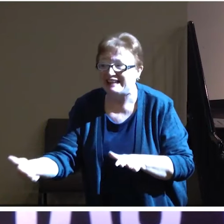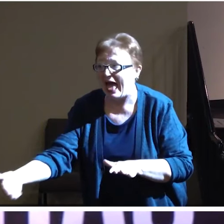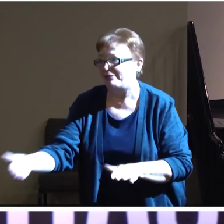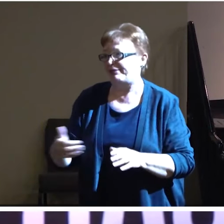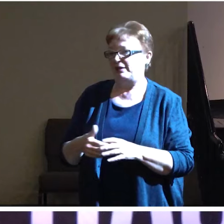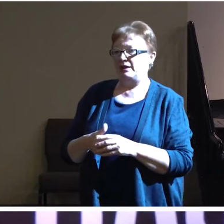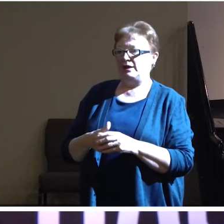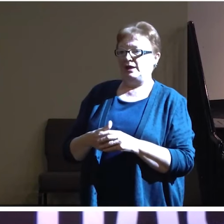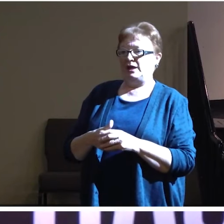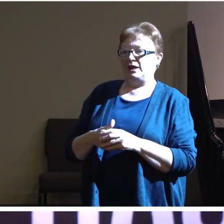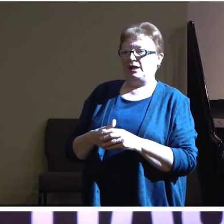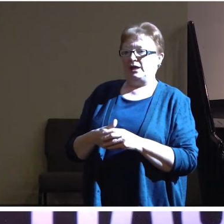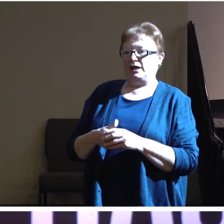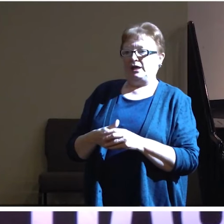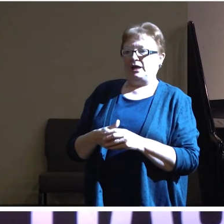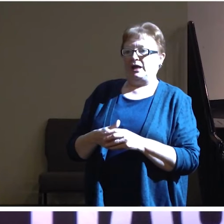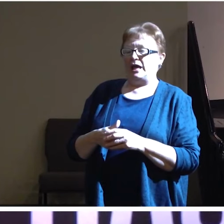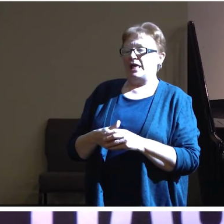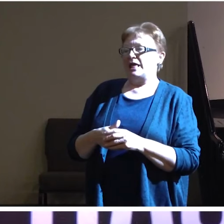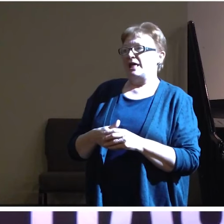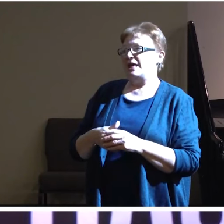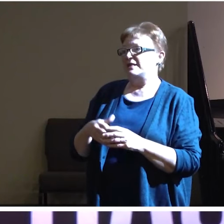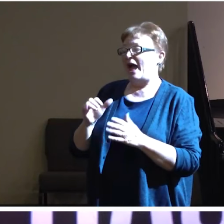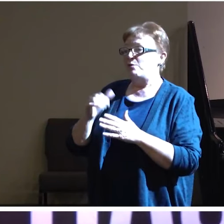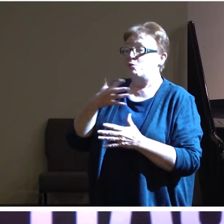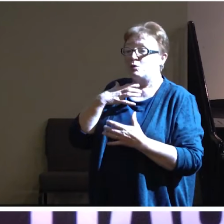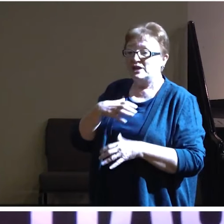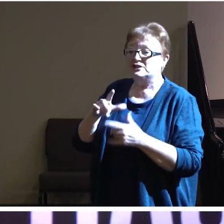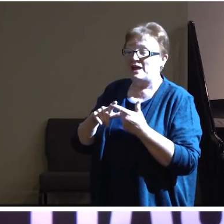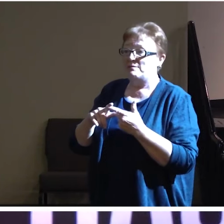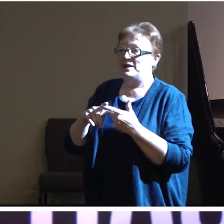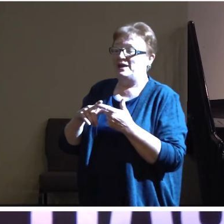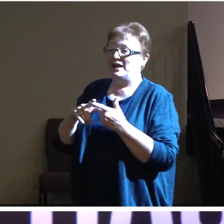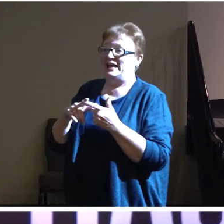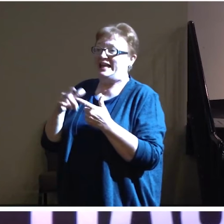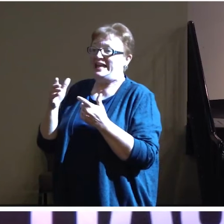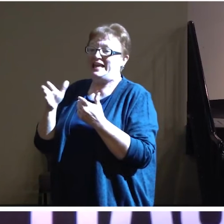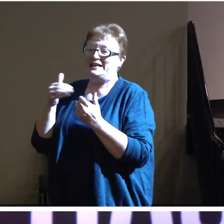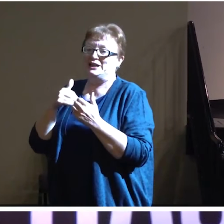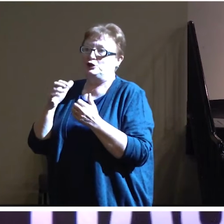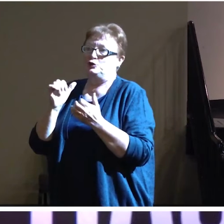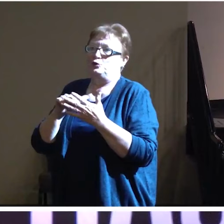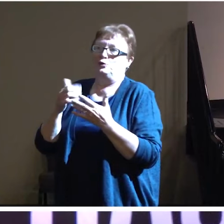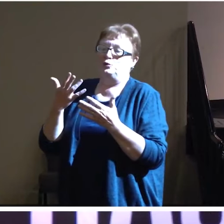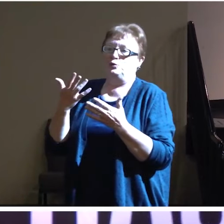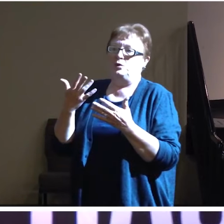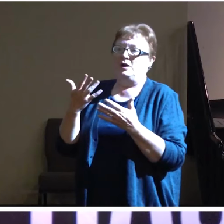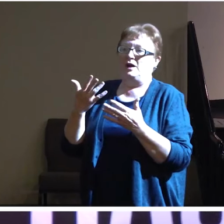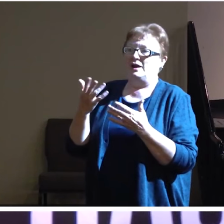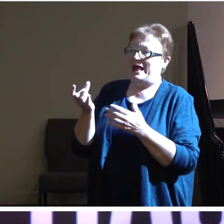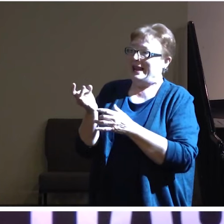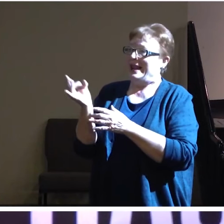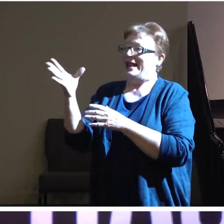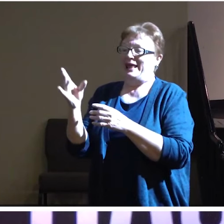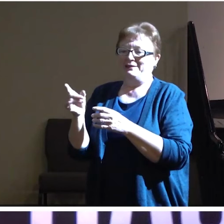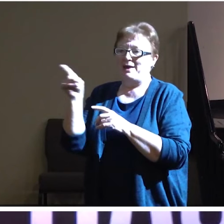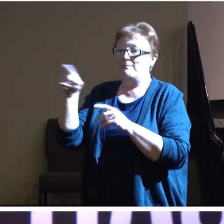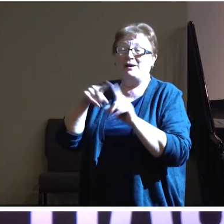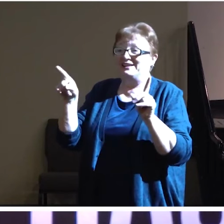annihilation. That'd be the easy way out. But the Bible teaches eternal conscious torment.